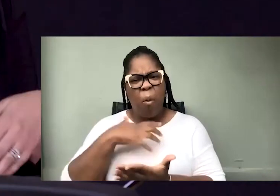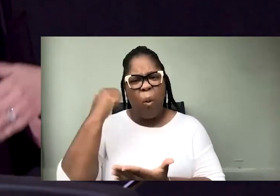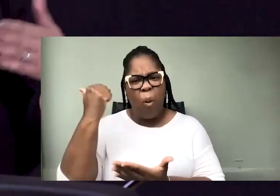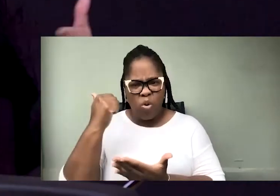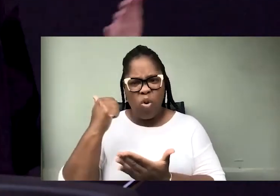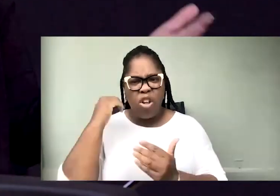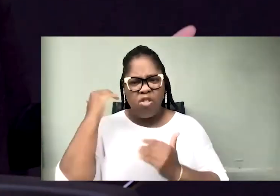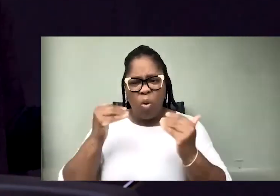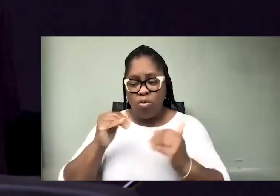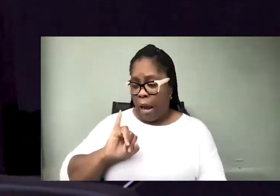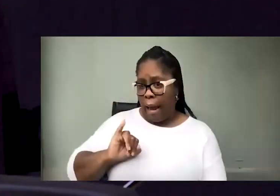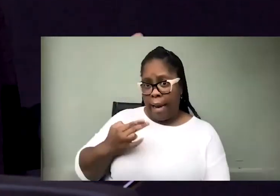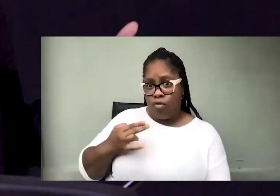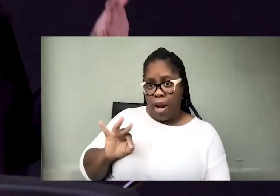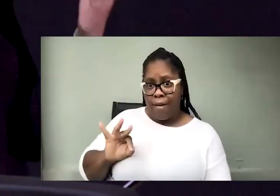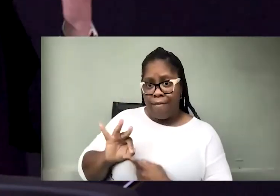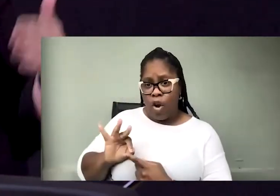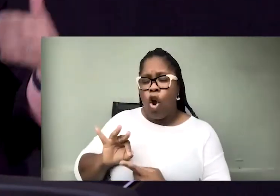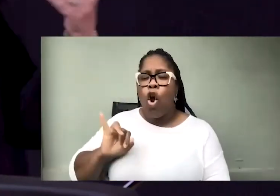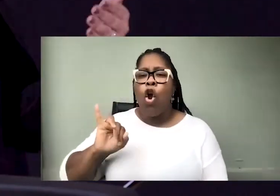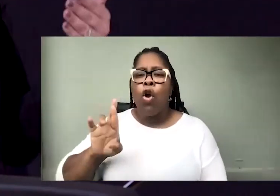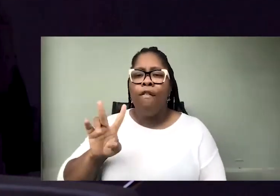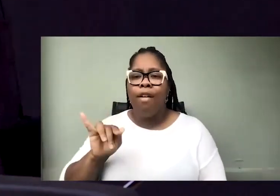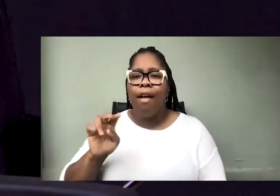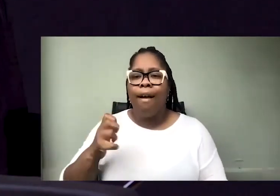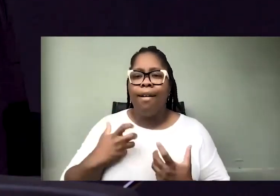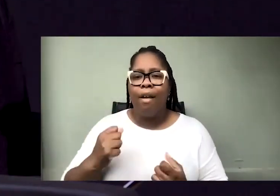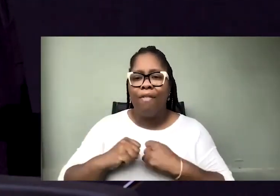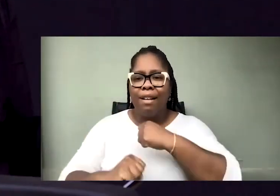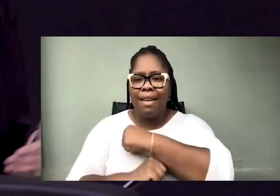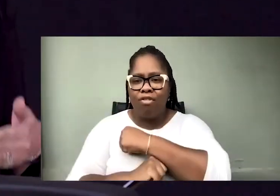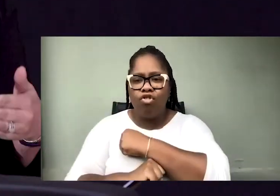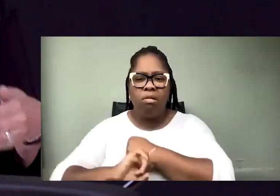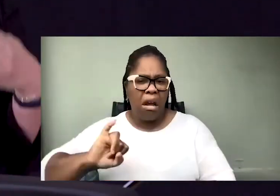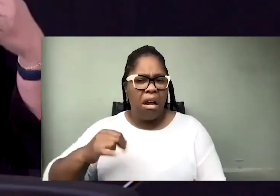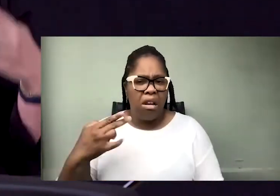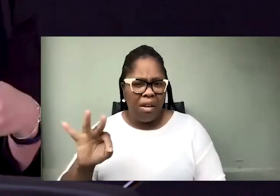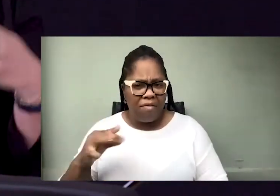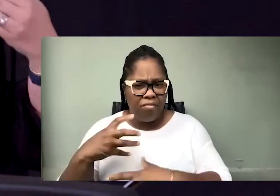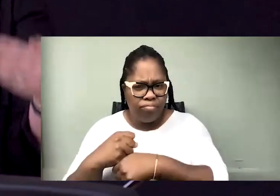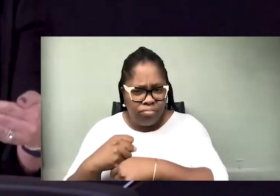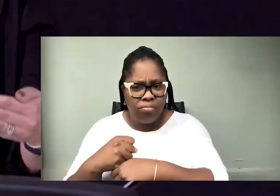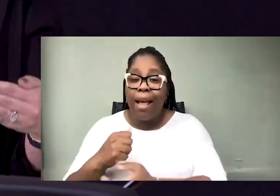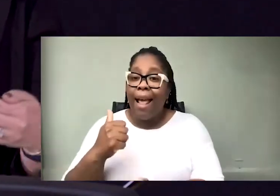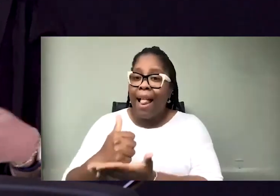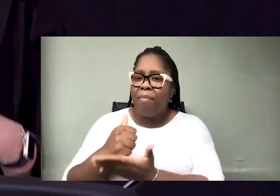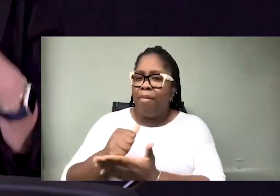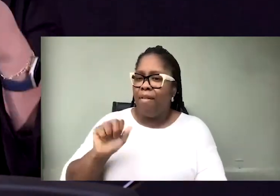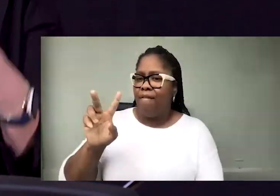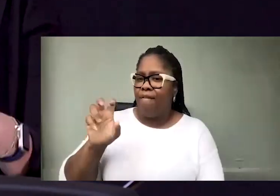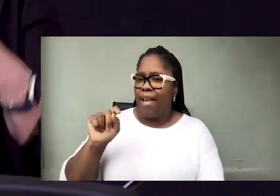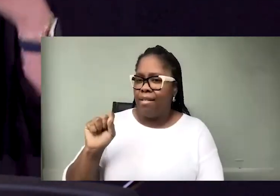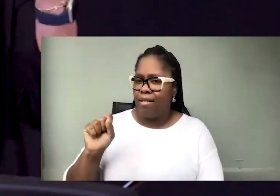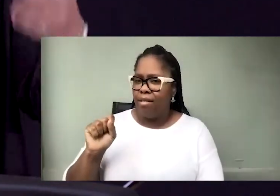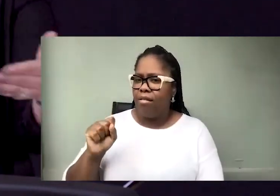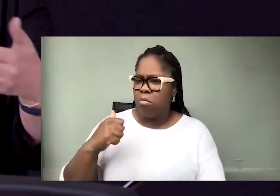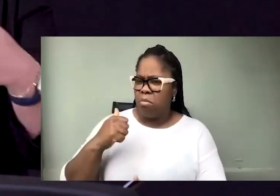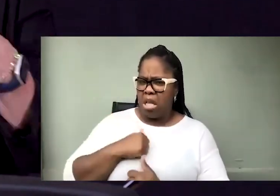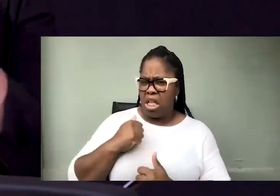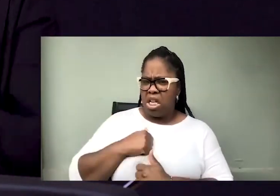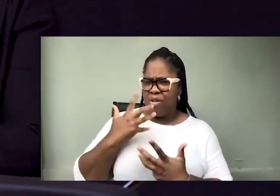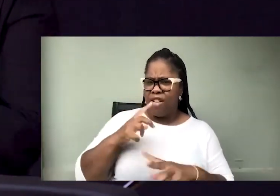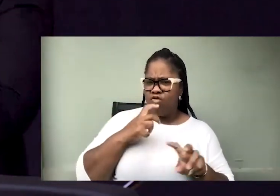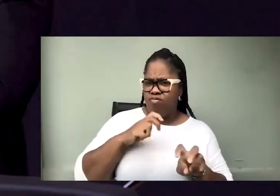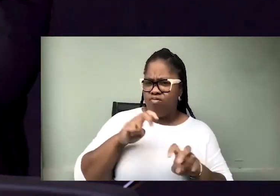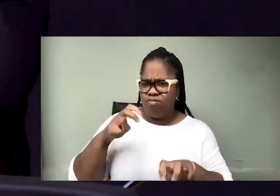Health Foundation, we're also helping military veterans, it's all about transition. Right? You're transitioning to new chapters, you're transitioning into